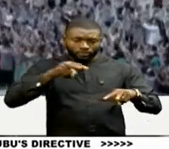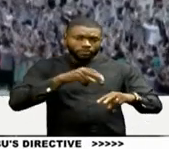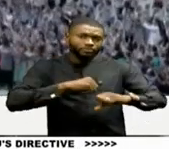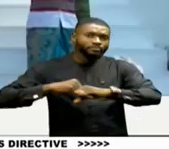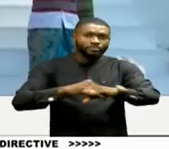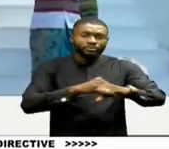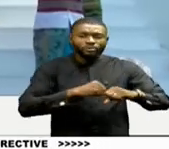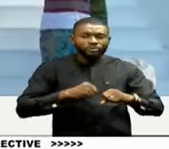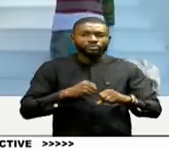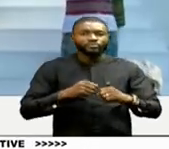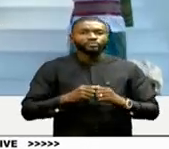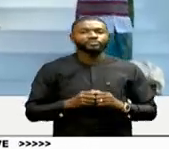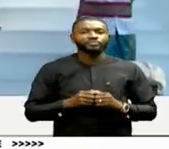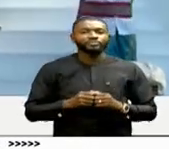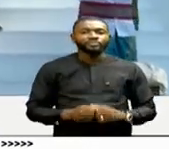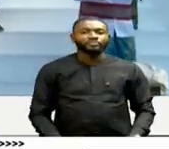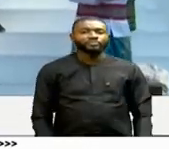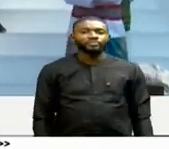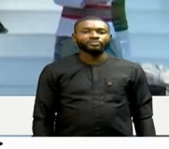us."